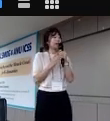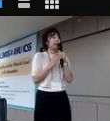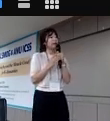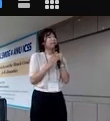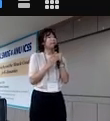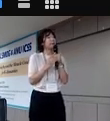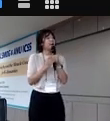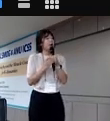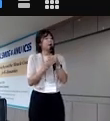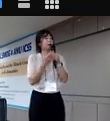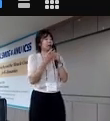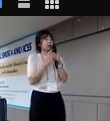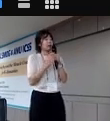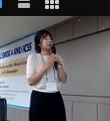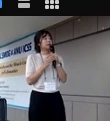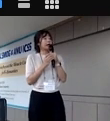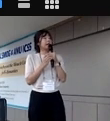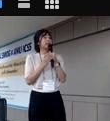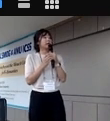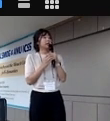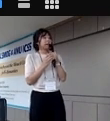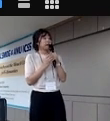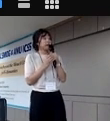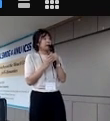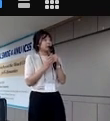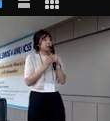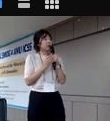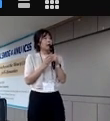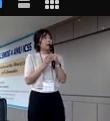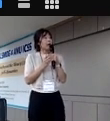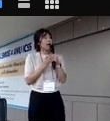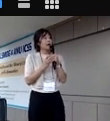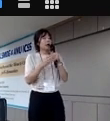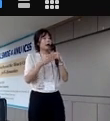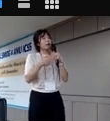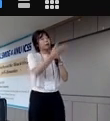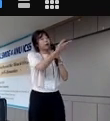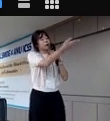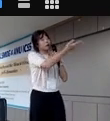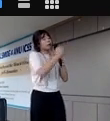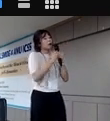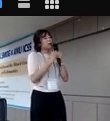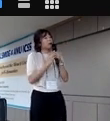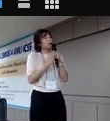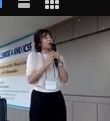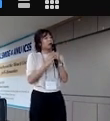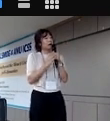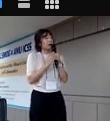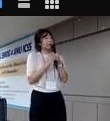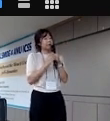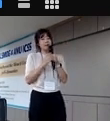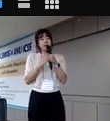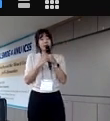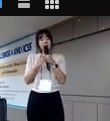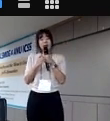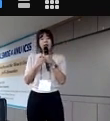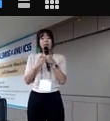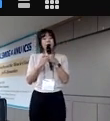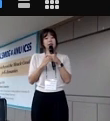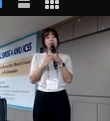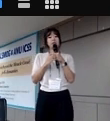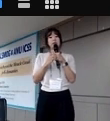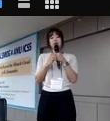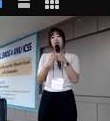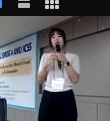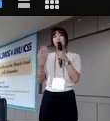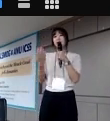a group. And loci use is licensed for disambiguation, and one caveat is that the